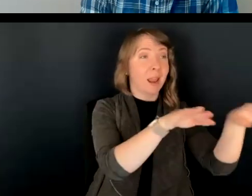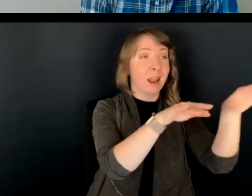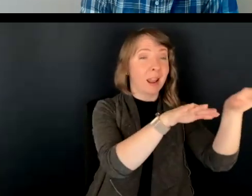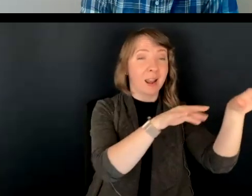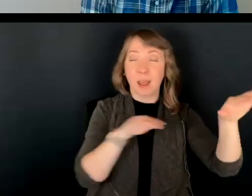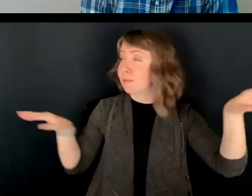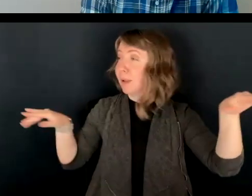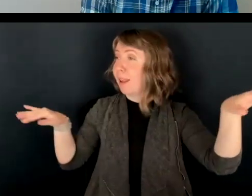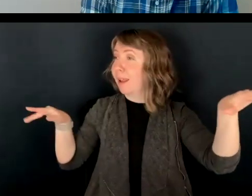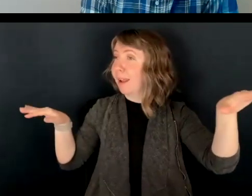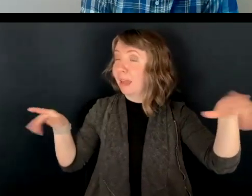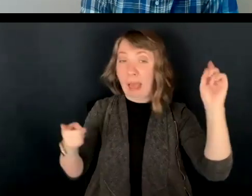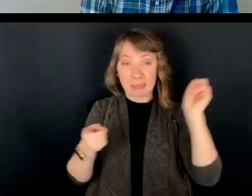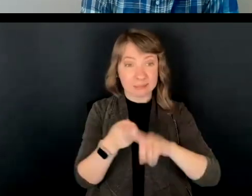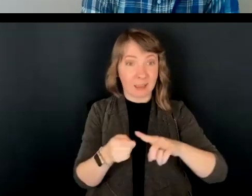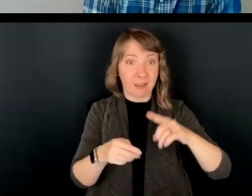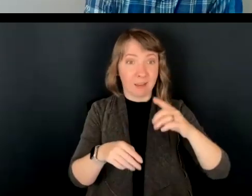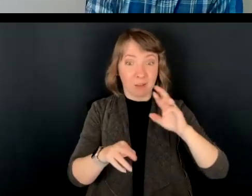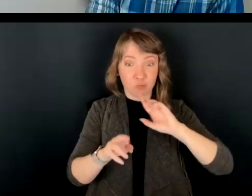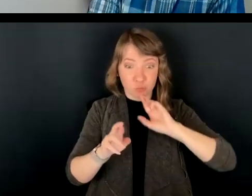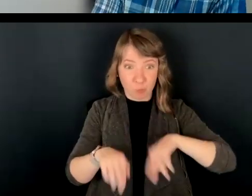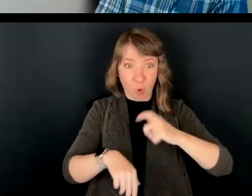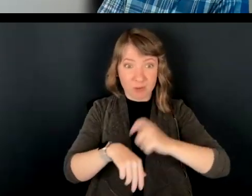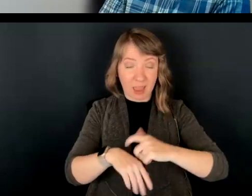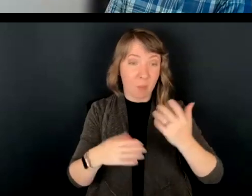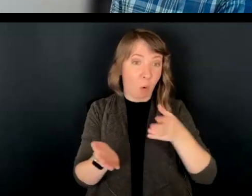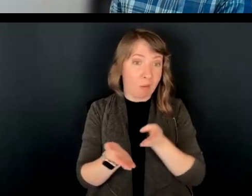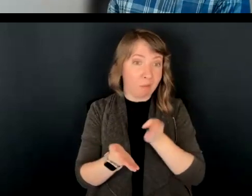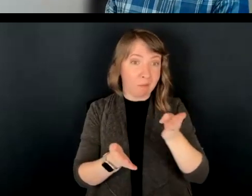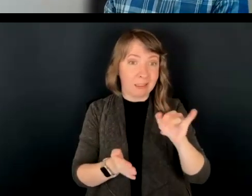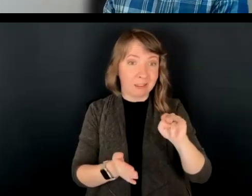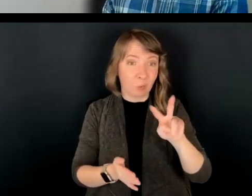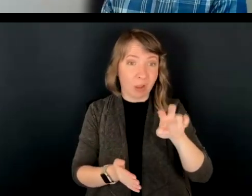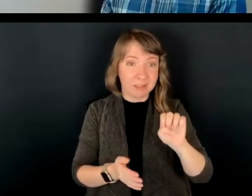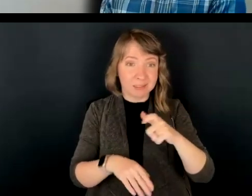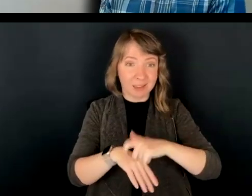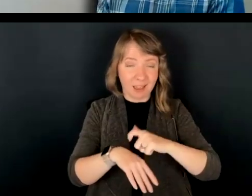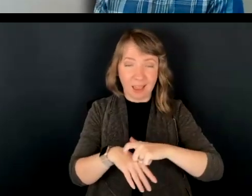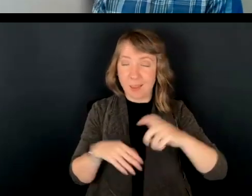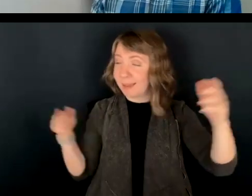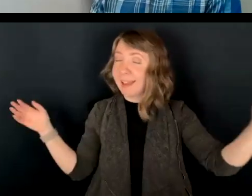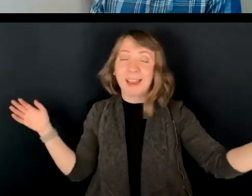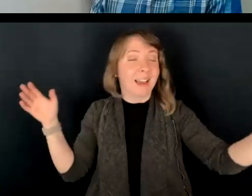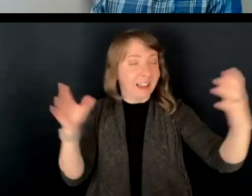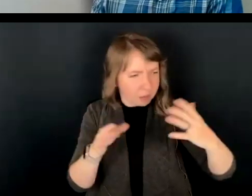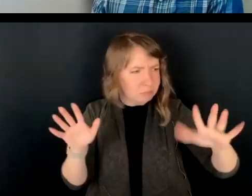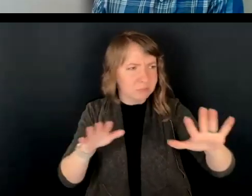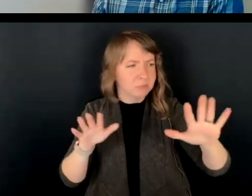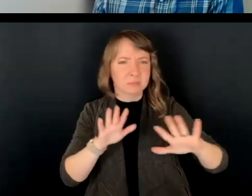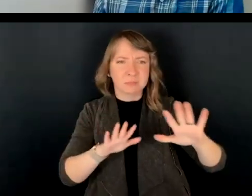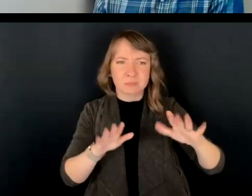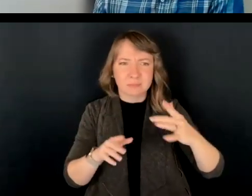time to do the report or time to do the invoice. And then all of a sudden everybody's surprised.